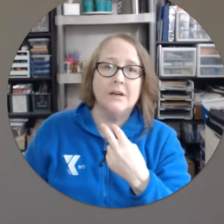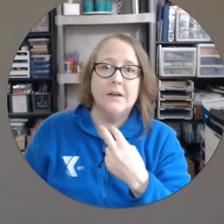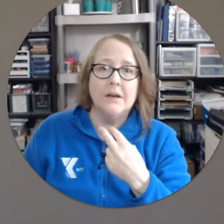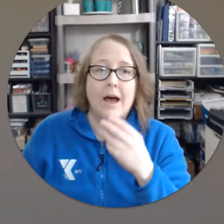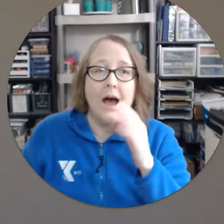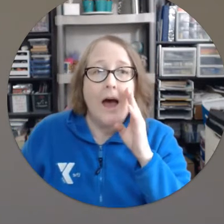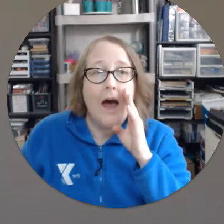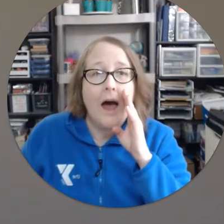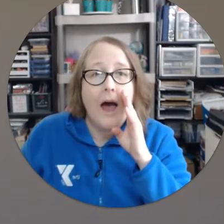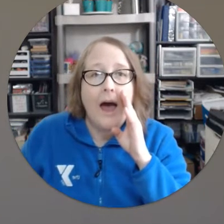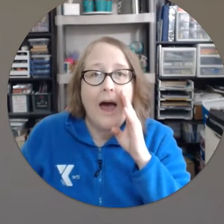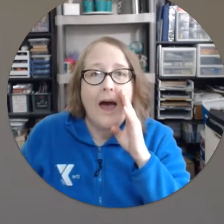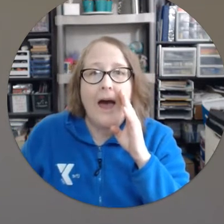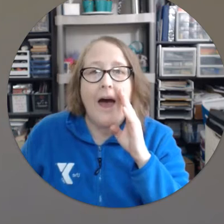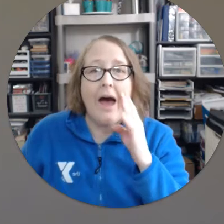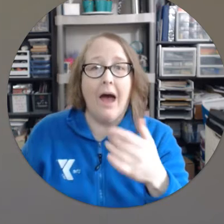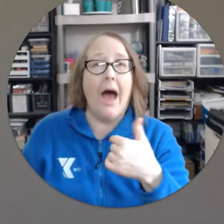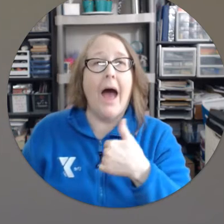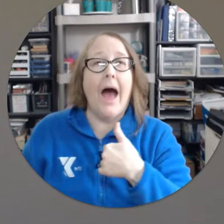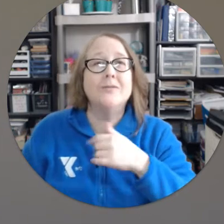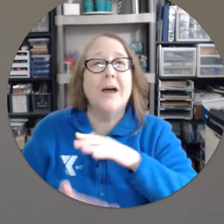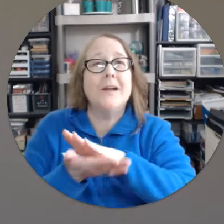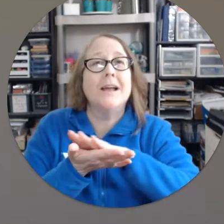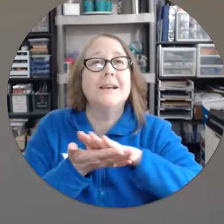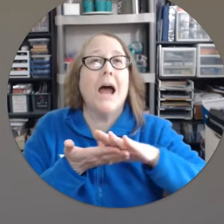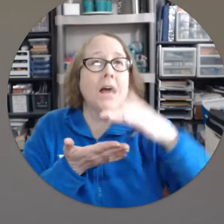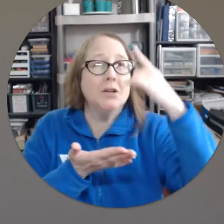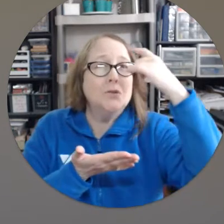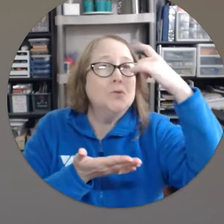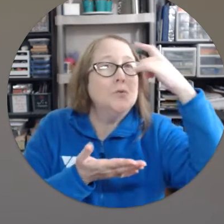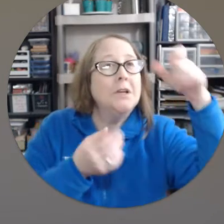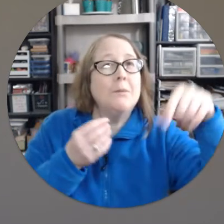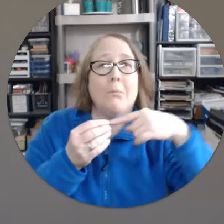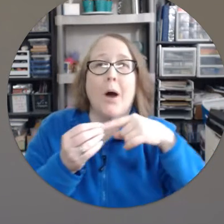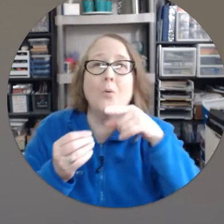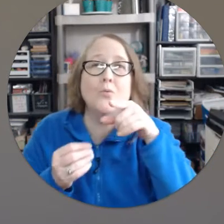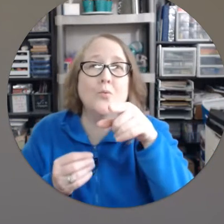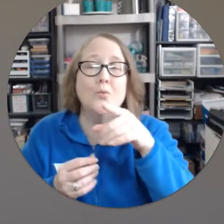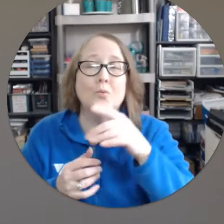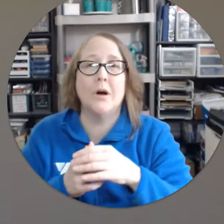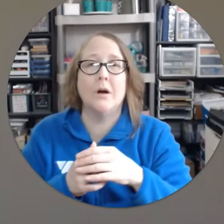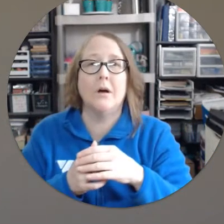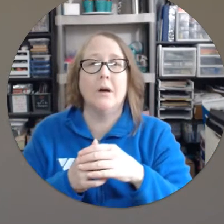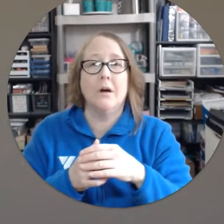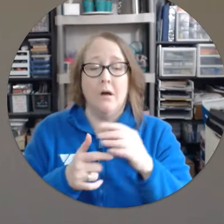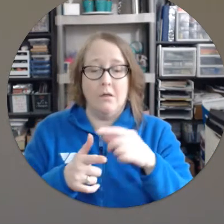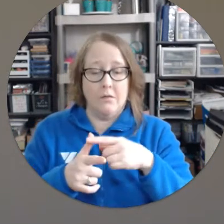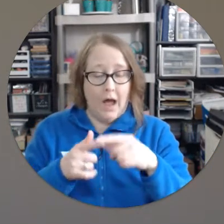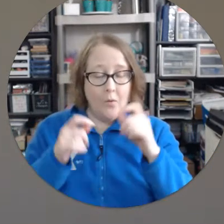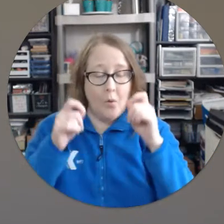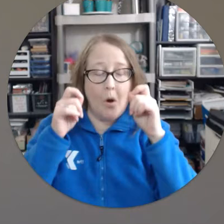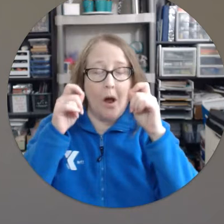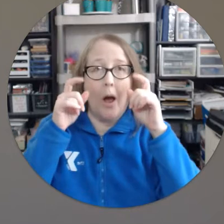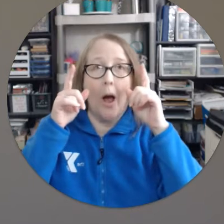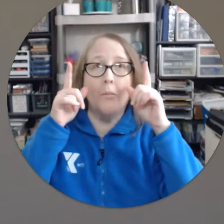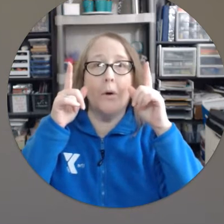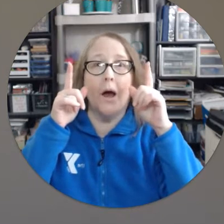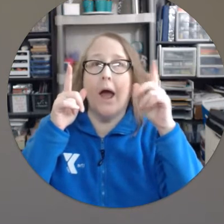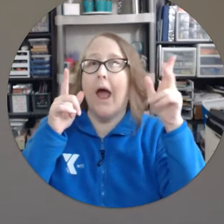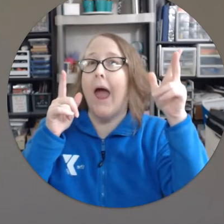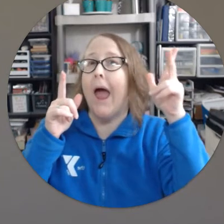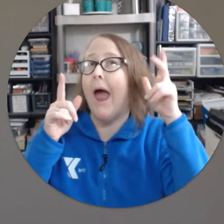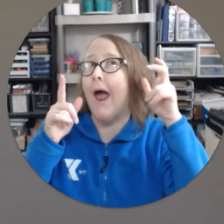"I was just having such a nice dream about you. Then I woke up and